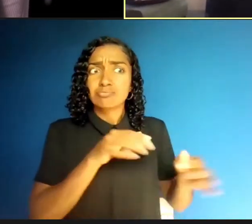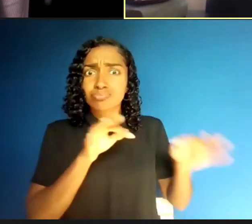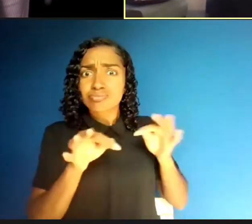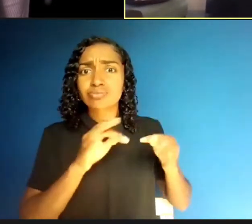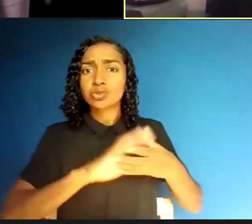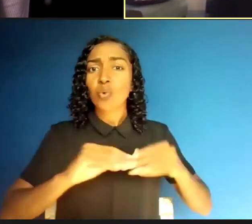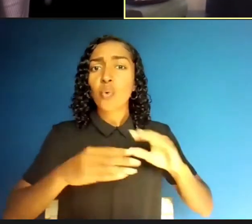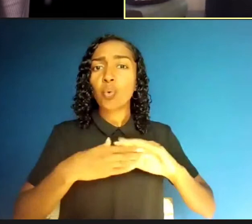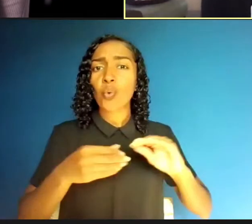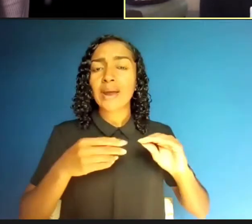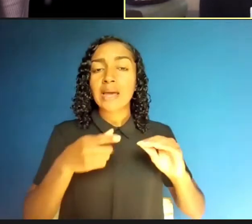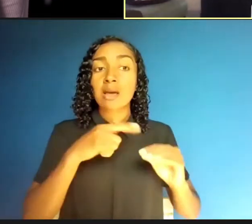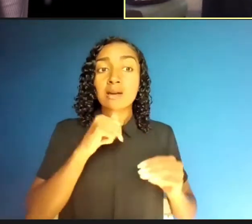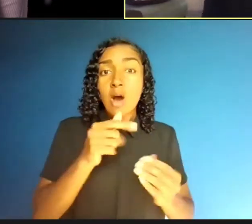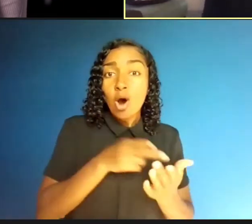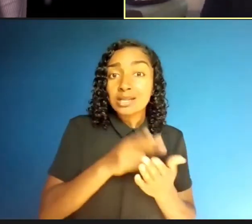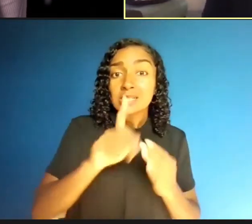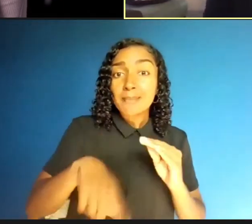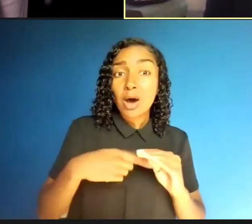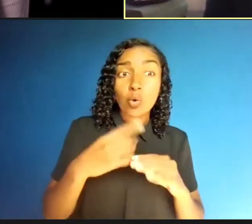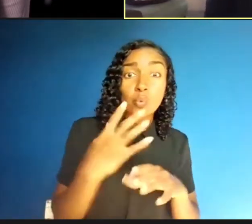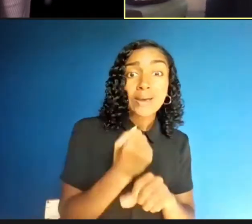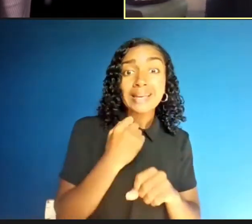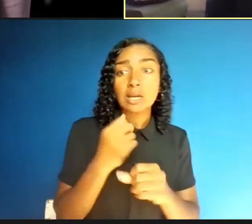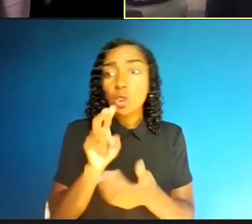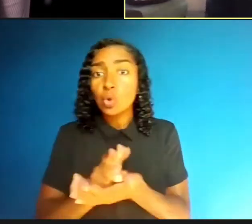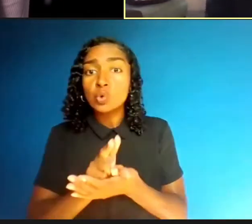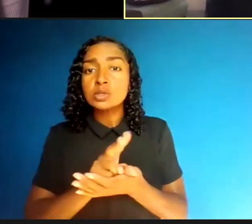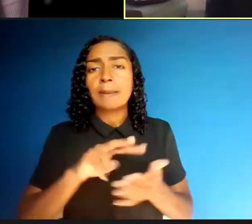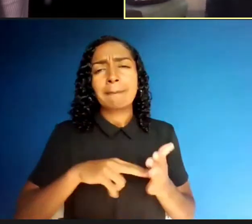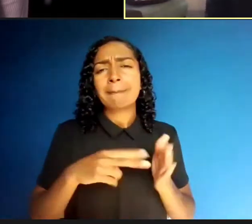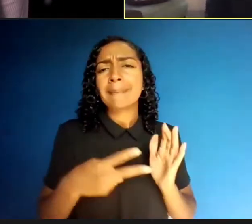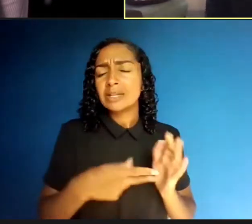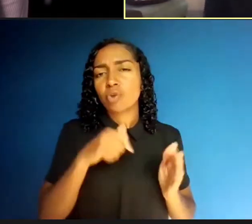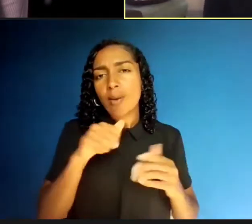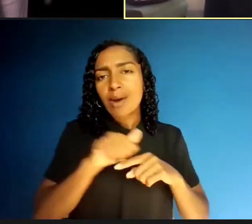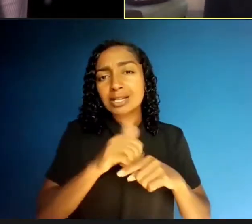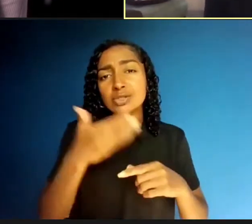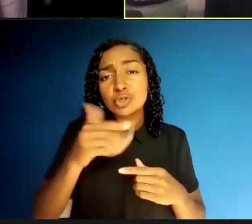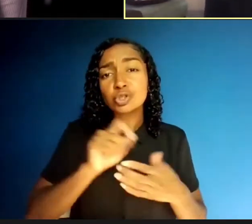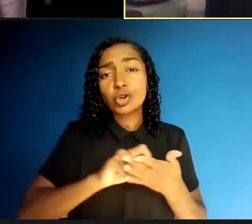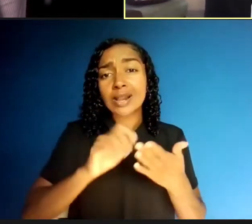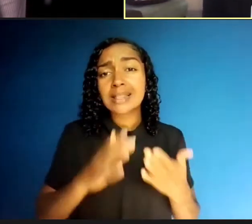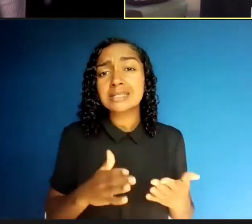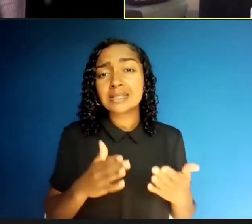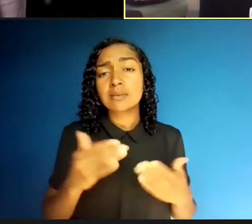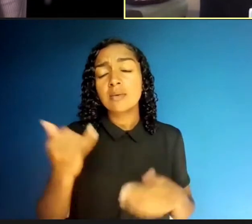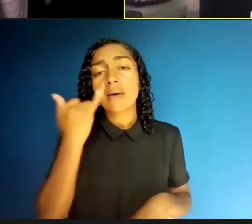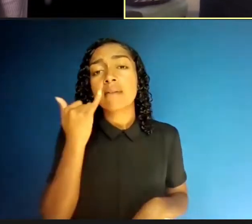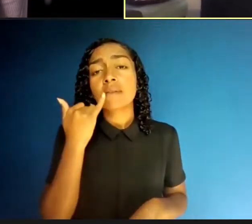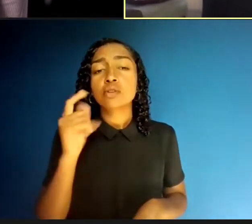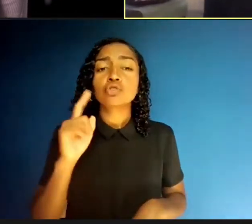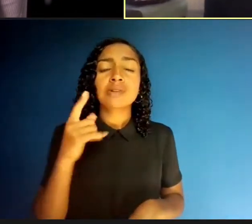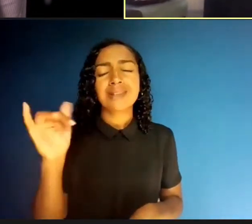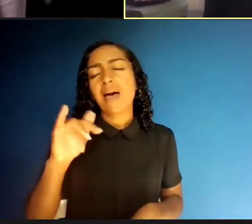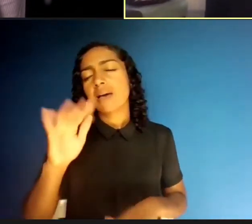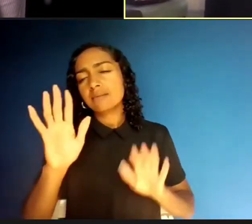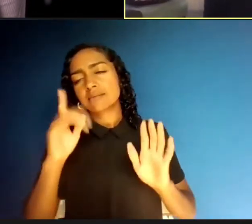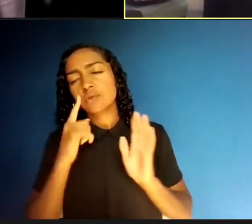the winners and losers in that story, then I don't think you're actually practicing good journalism. If you're just like when I